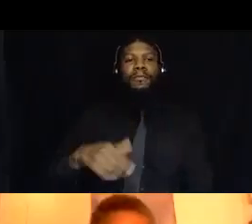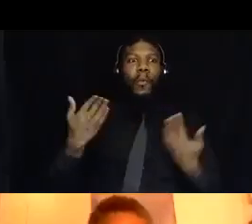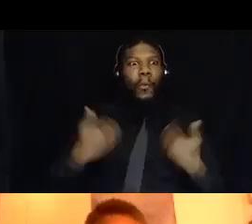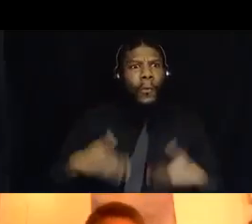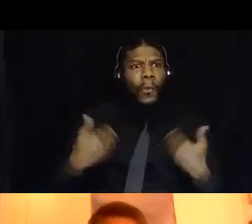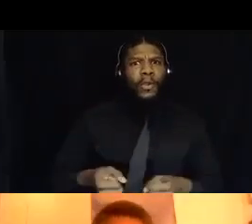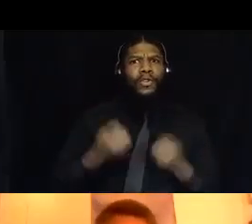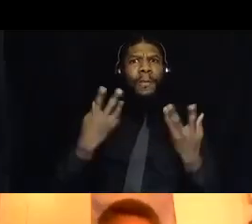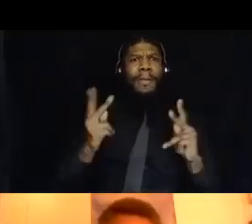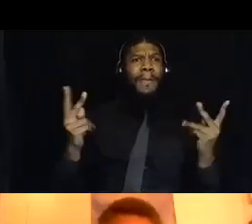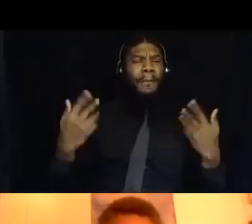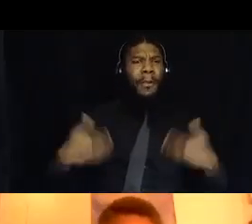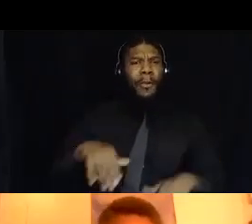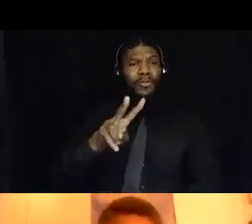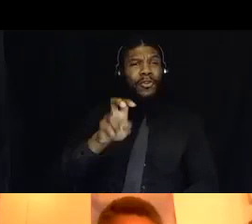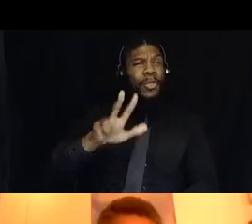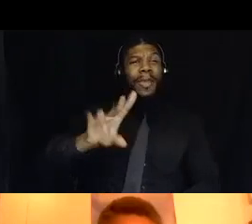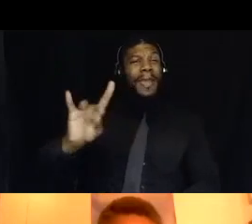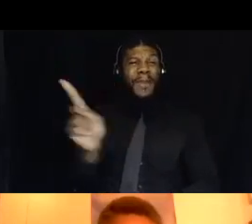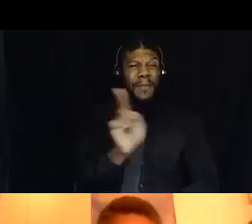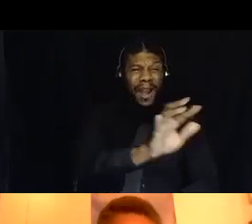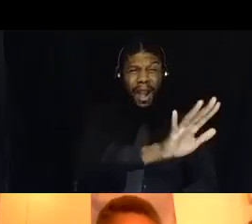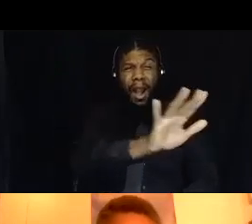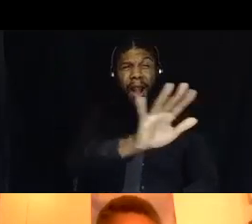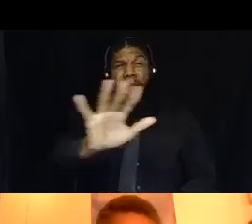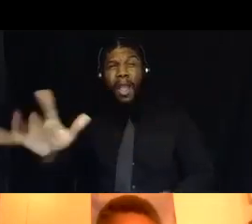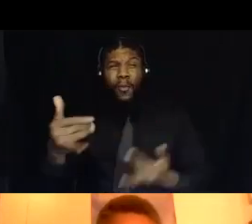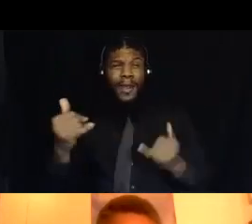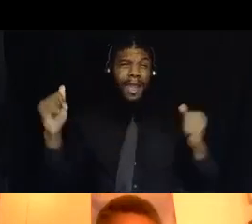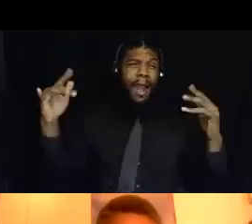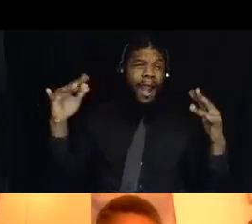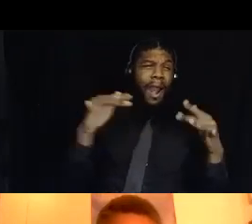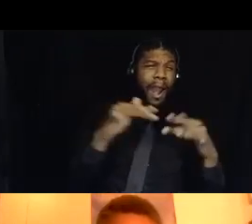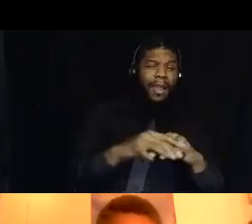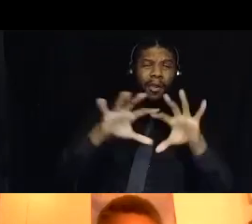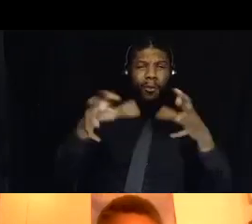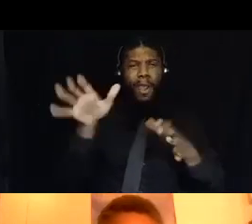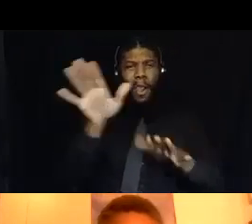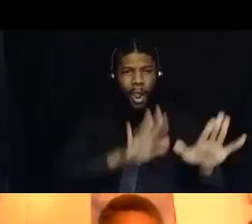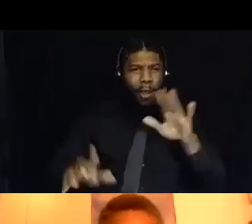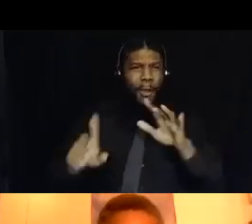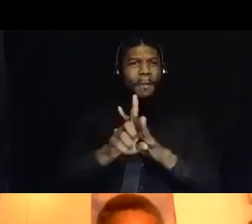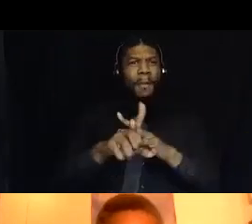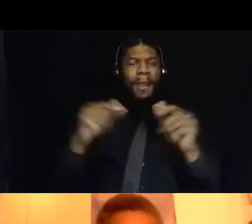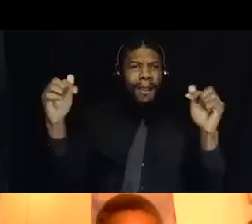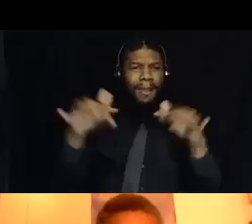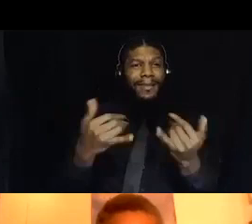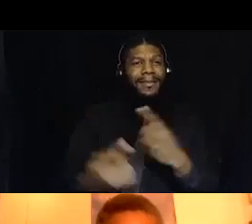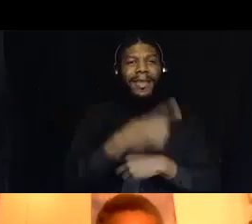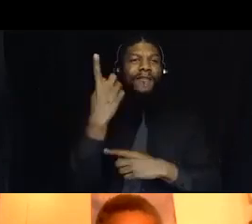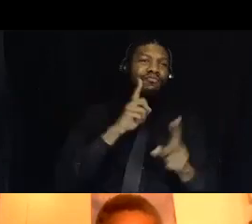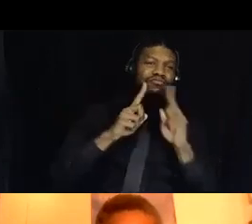there's 238 of you right now gathered from all over the world to be in conversation and make art with one